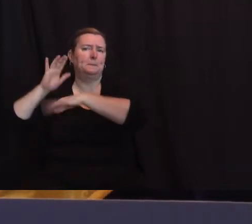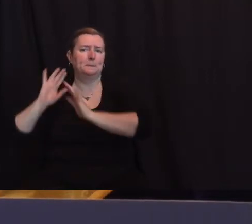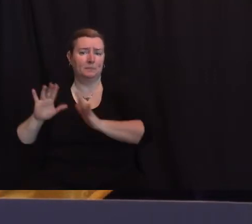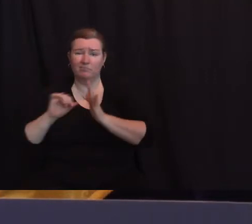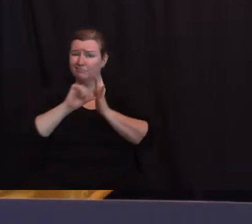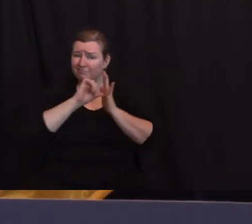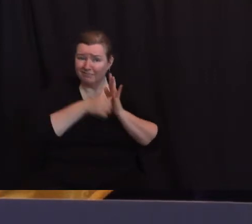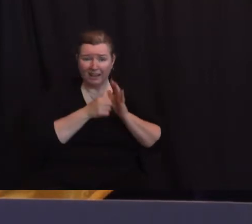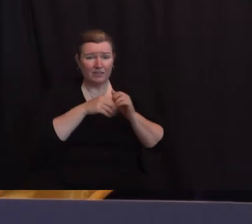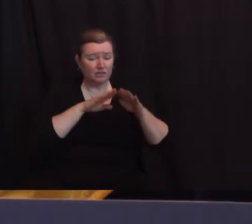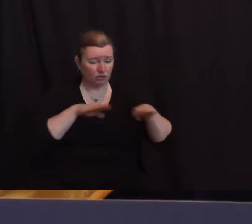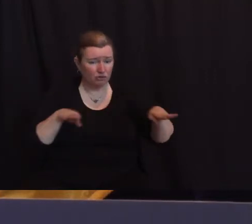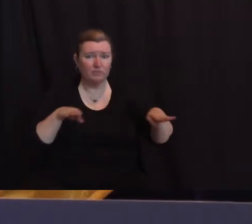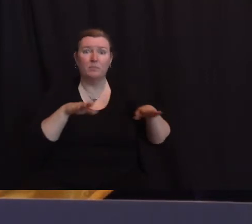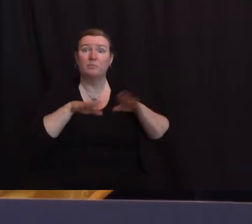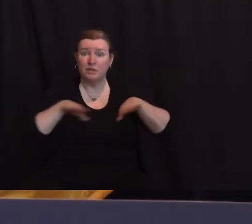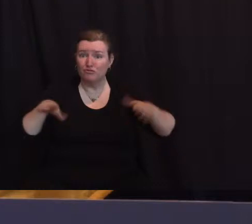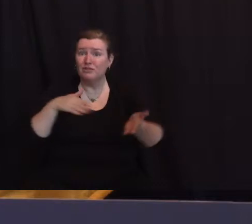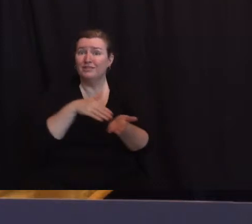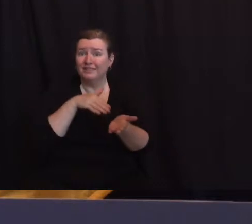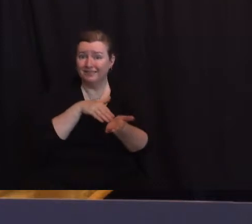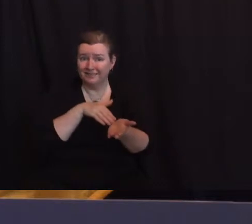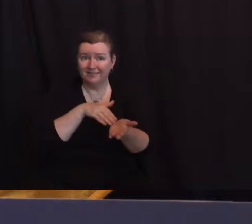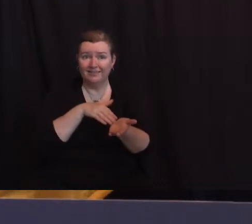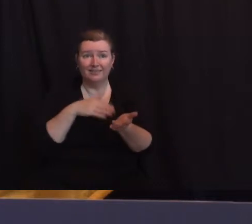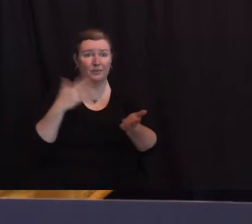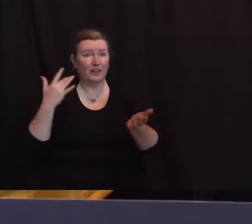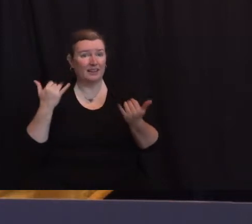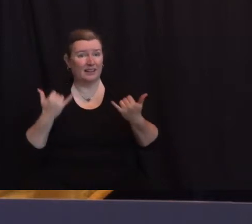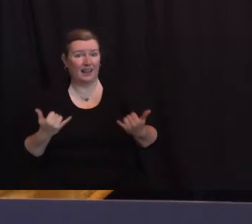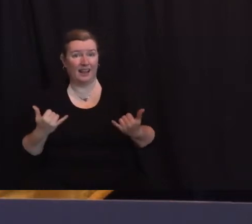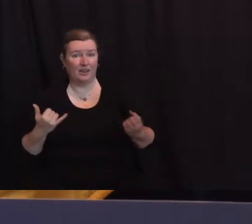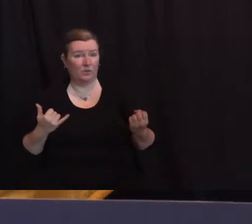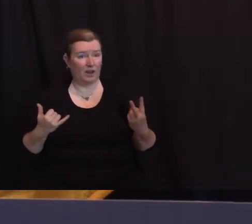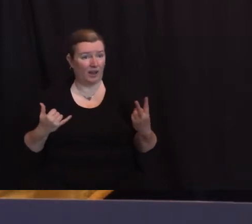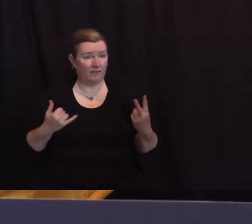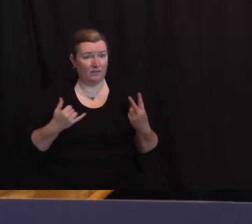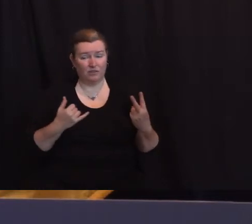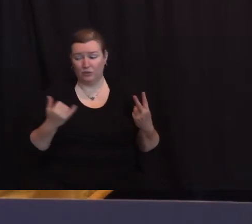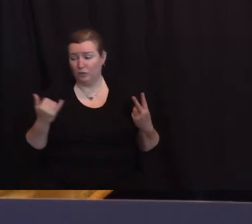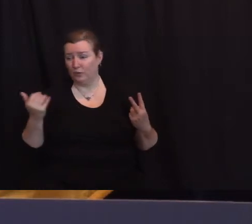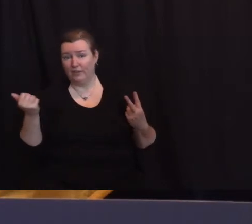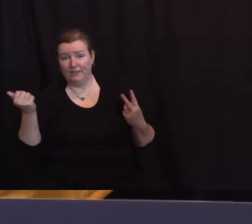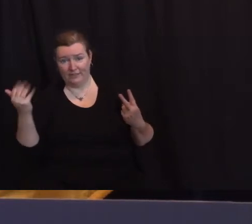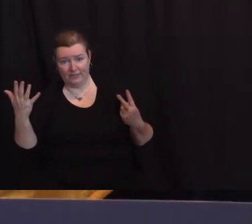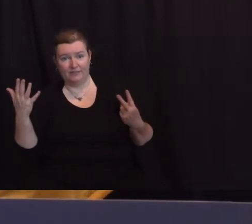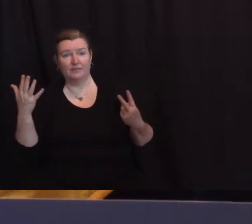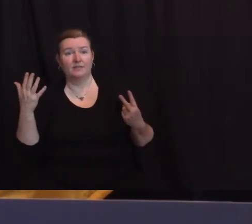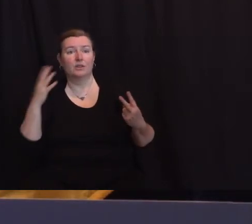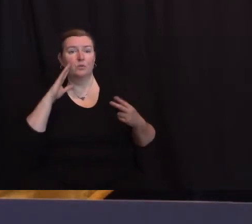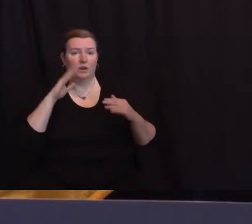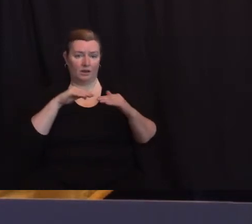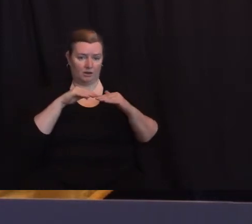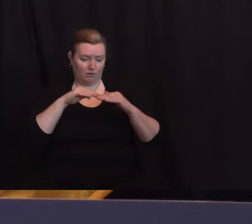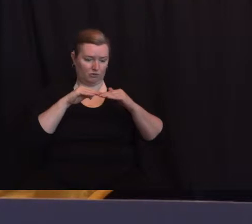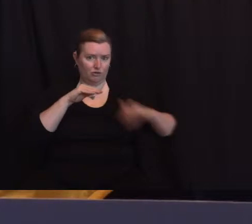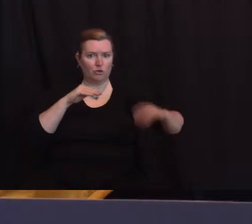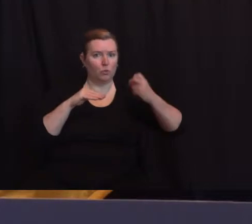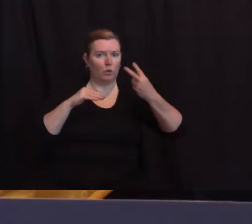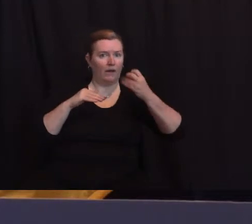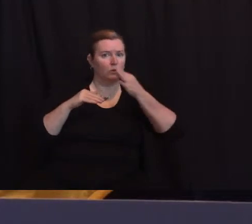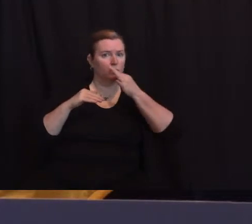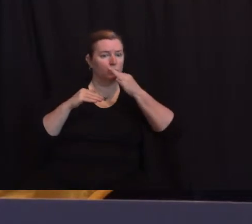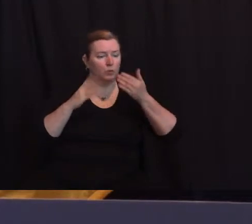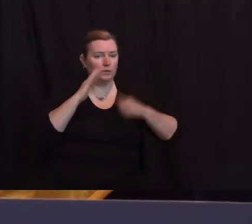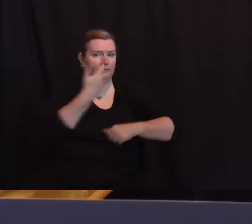because we're hoping, not only do we have the 12 to 15, but we're hoping for the under 12 here as well. Thank you. Pat, great to have you. Again, you got a big day